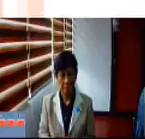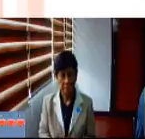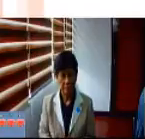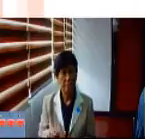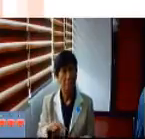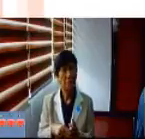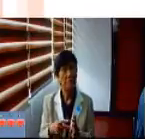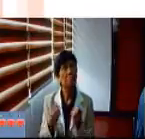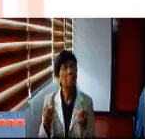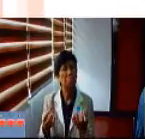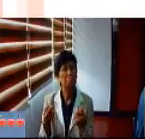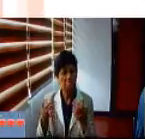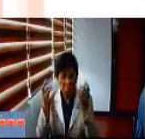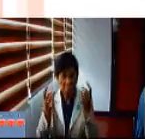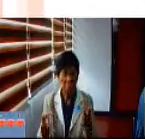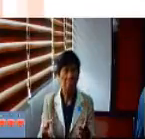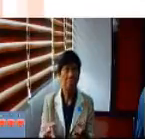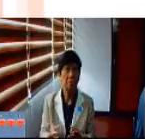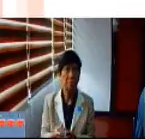meaning a lot of threats are already